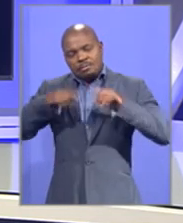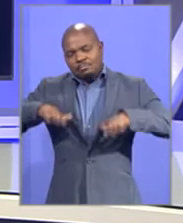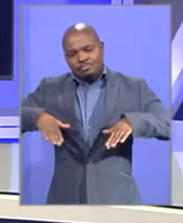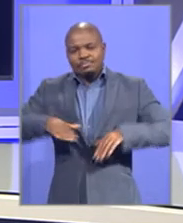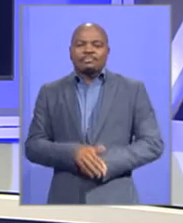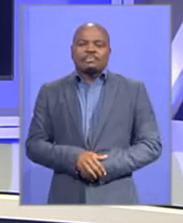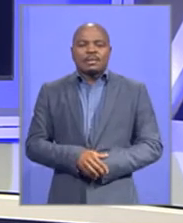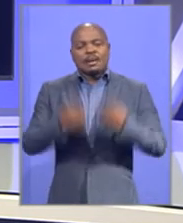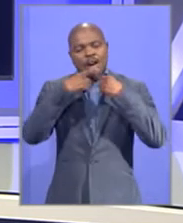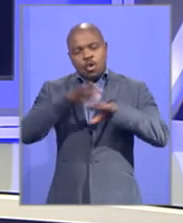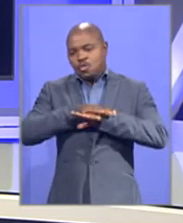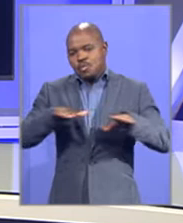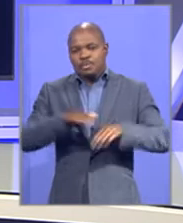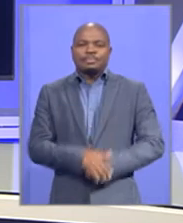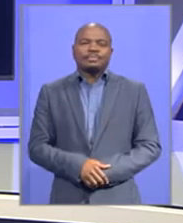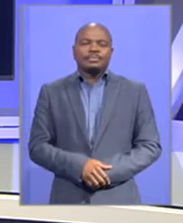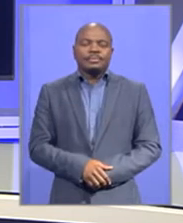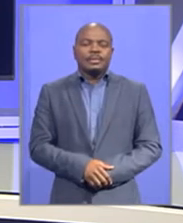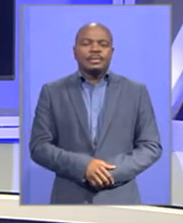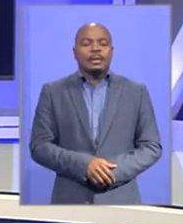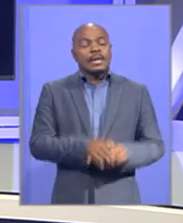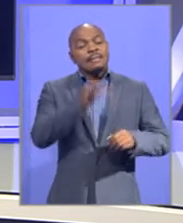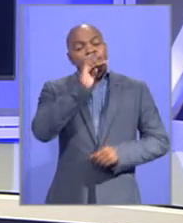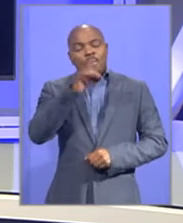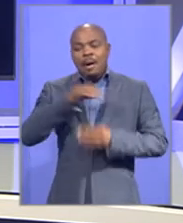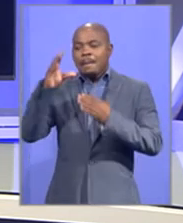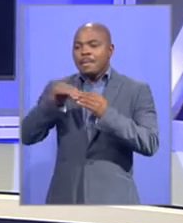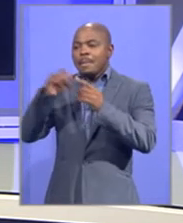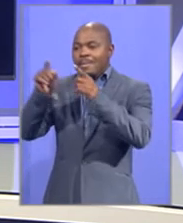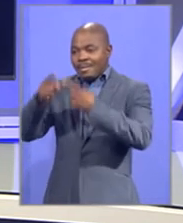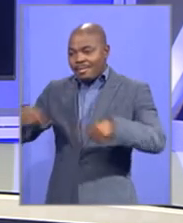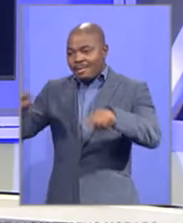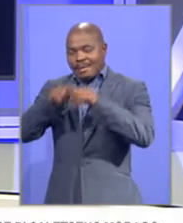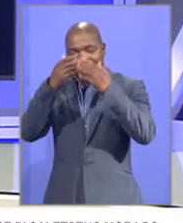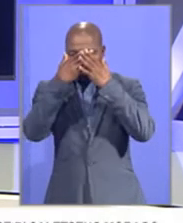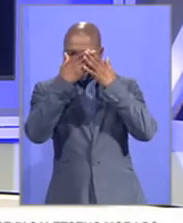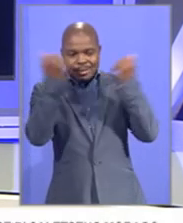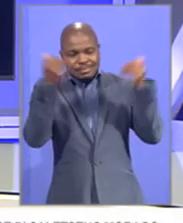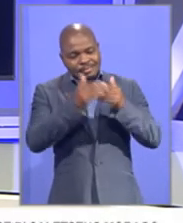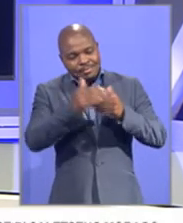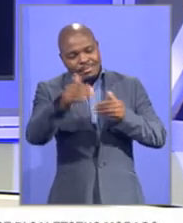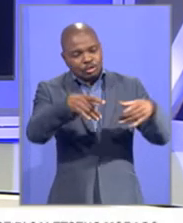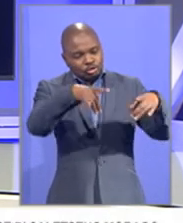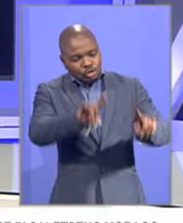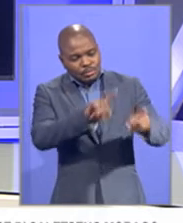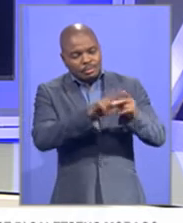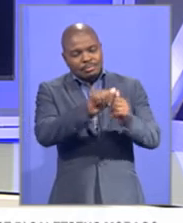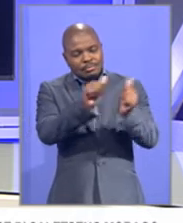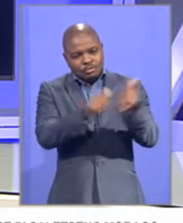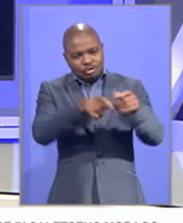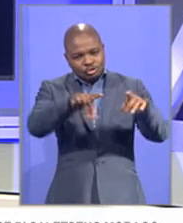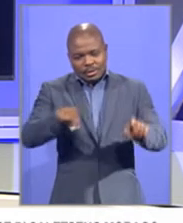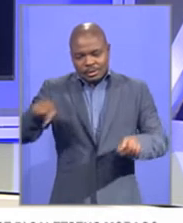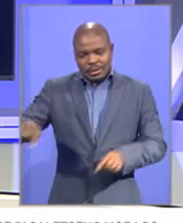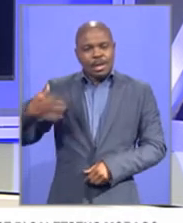ya sedika sa Ekurhuleni gompieno. Seno se kaya gore maloko a lekoko a ka se itse gore ke mang monnasetilo wa lekoko kwa sedikeng